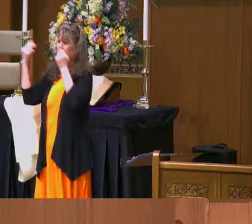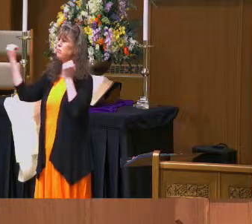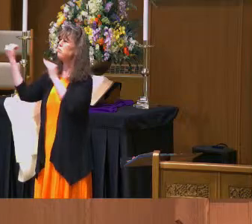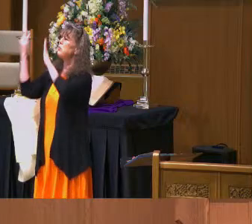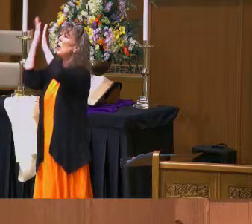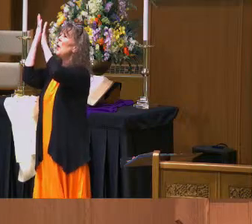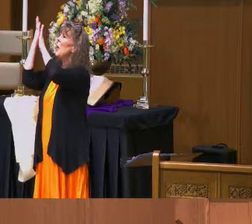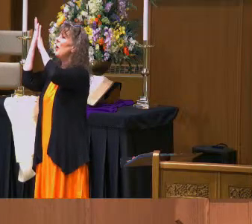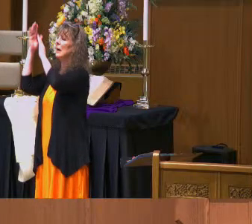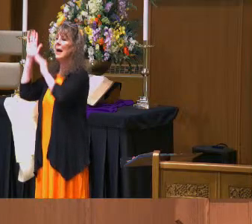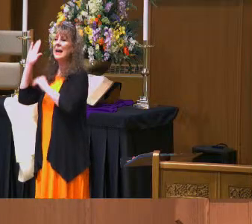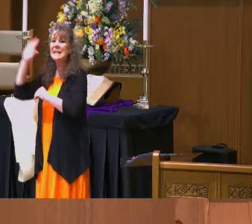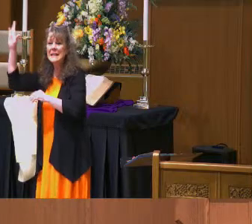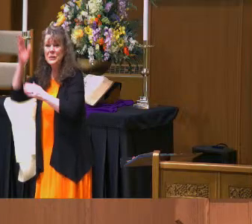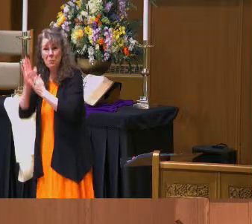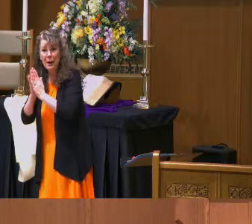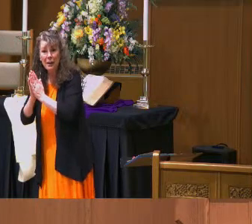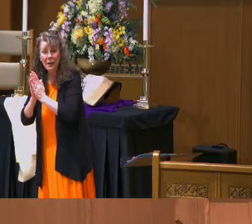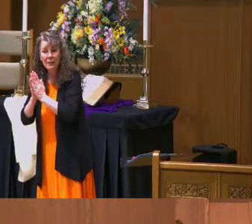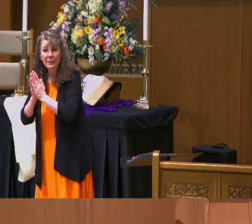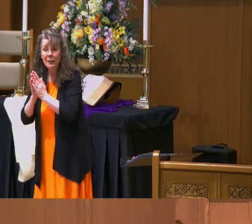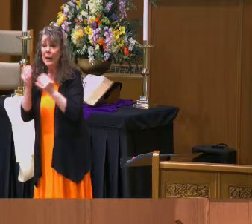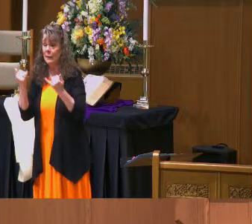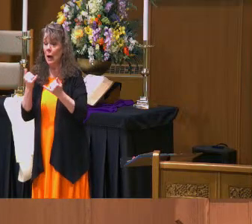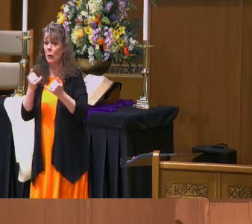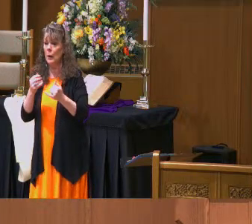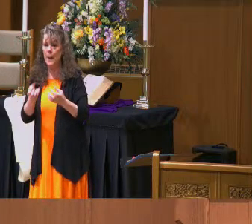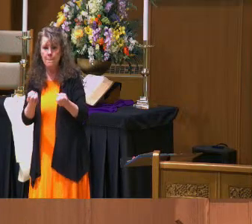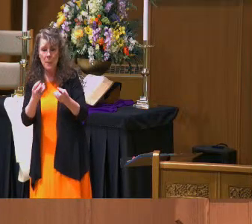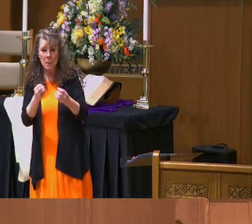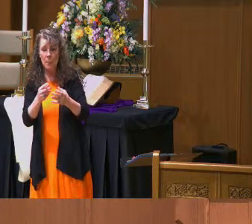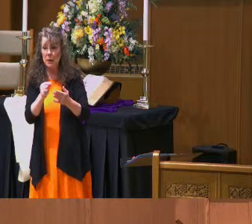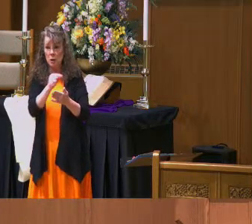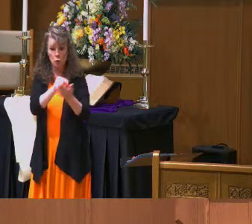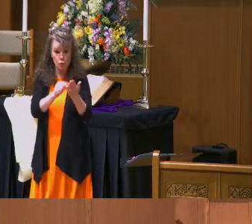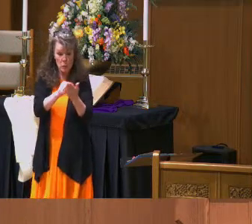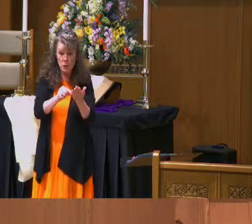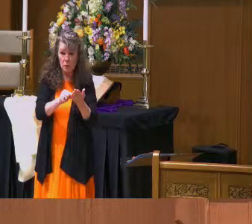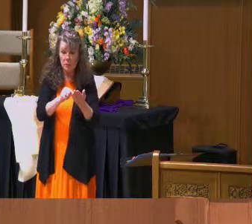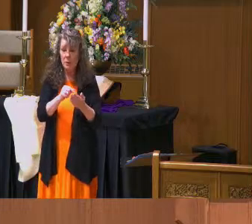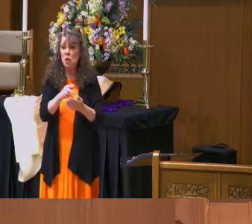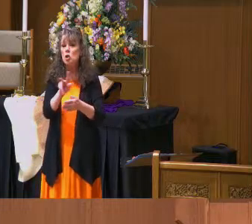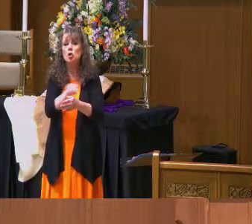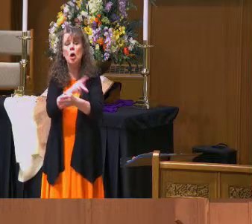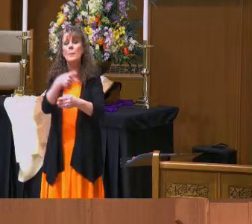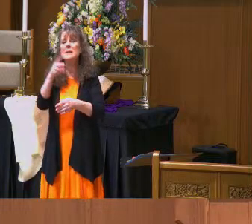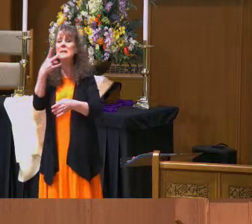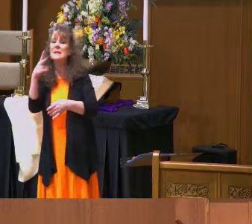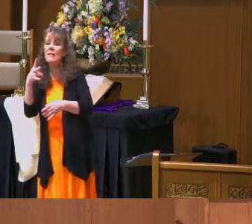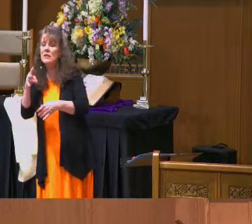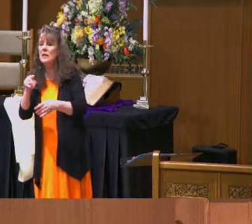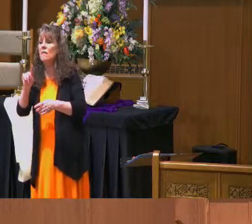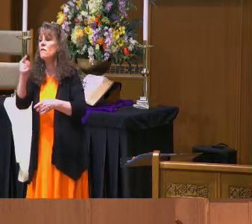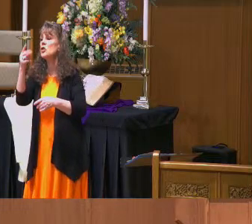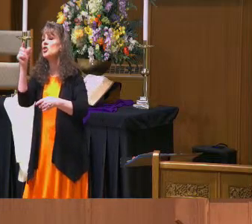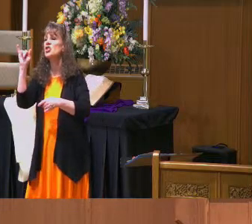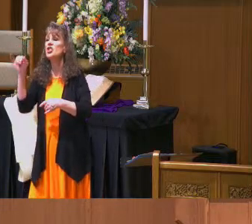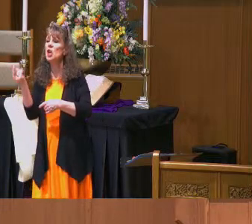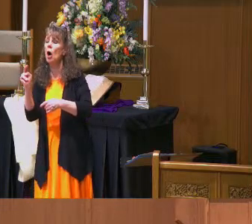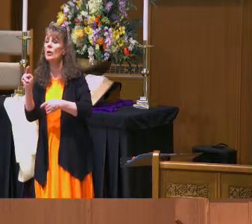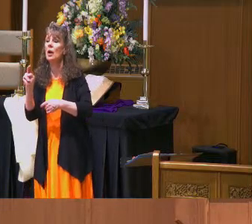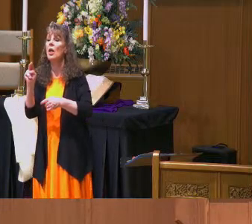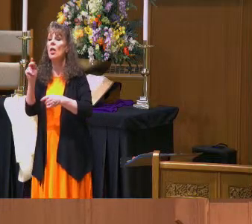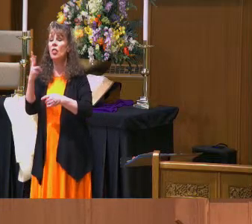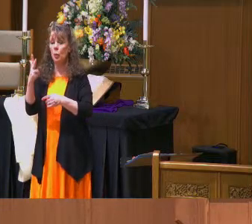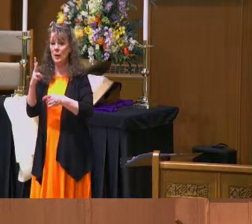he's praying. Now, there's several passages in Scripture, such as Psalm 17 and 1 John 3, where it speaks of us